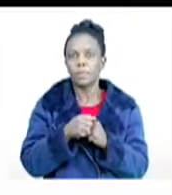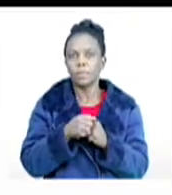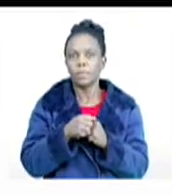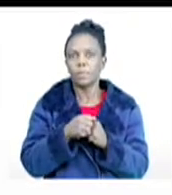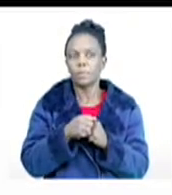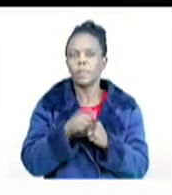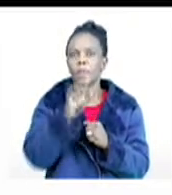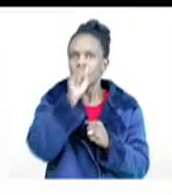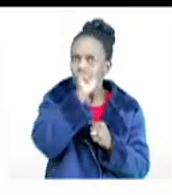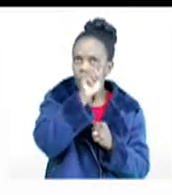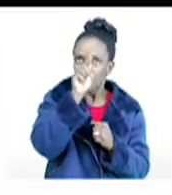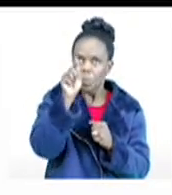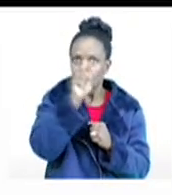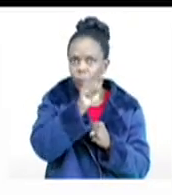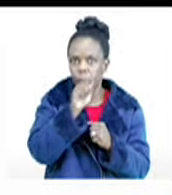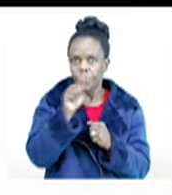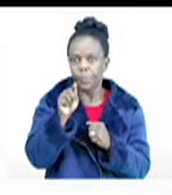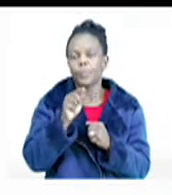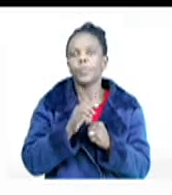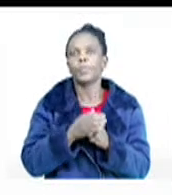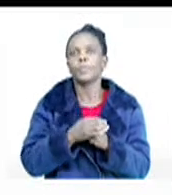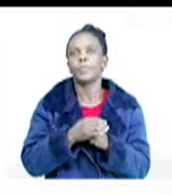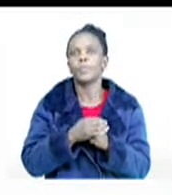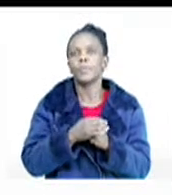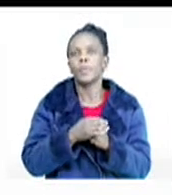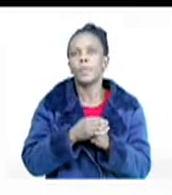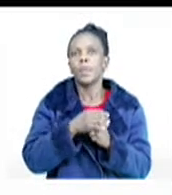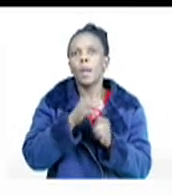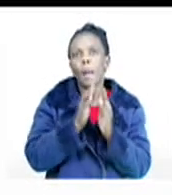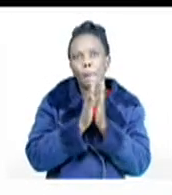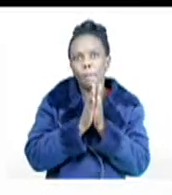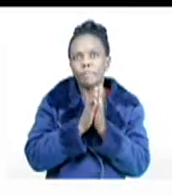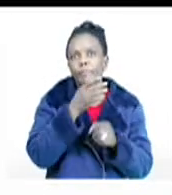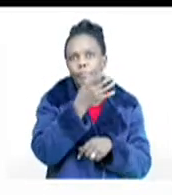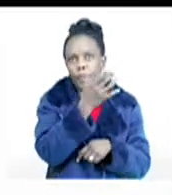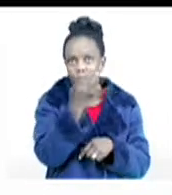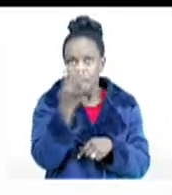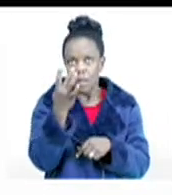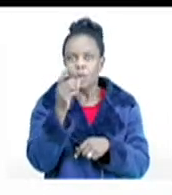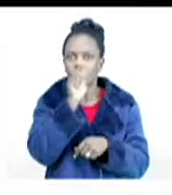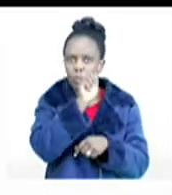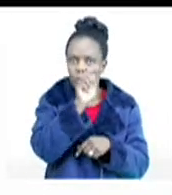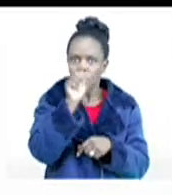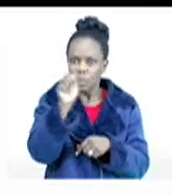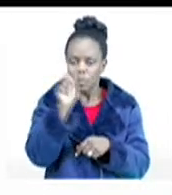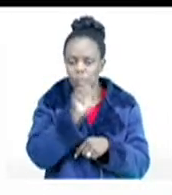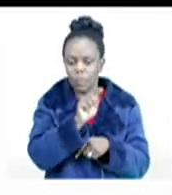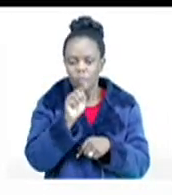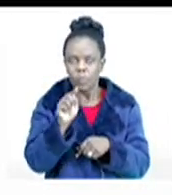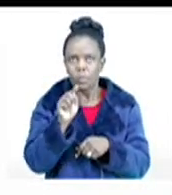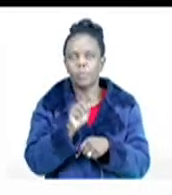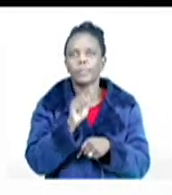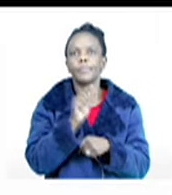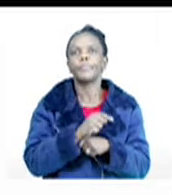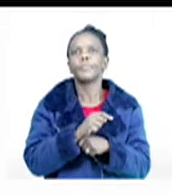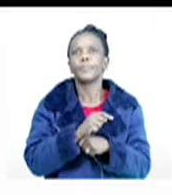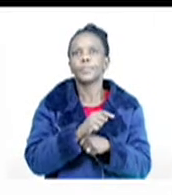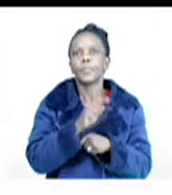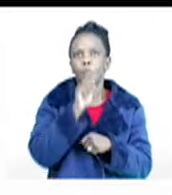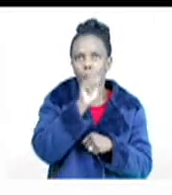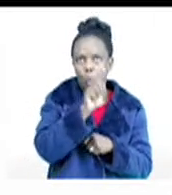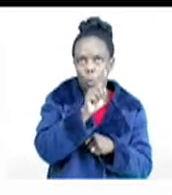paper. I'd like you to please count the dots with me. Are you ready? Let's go.